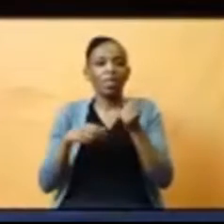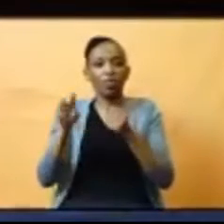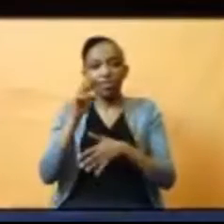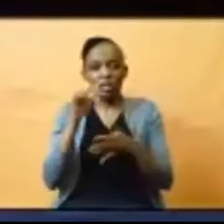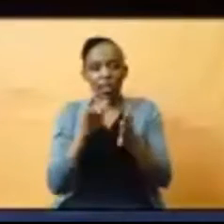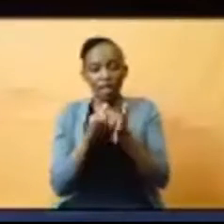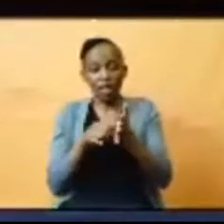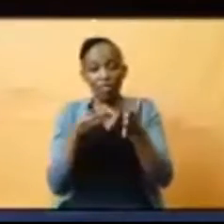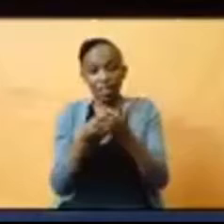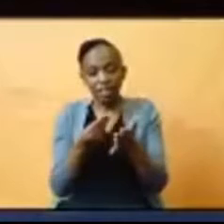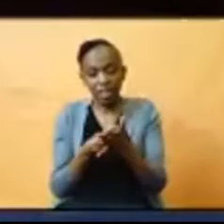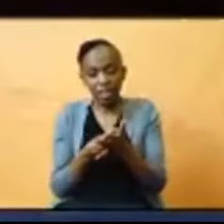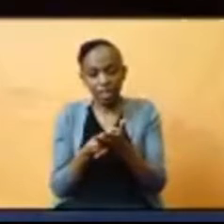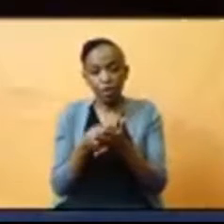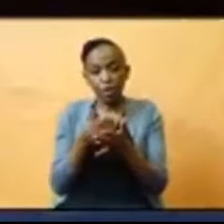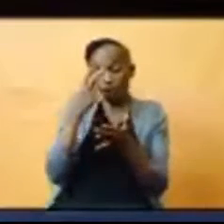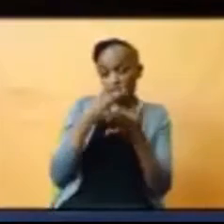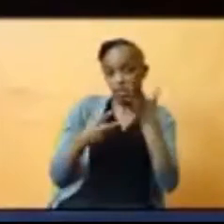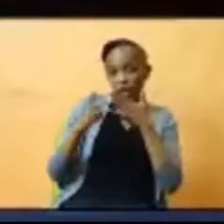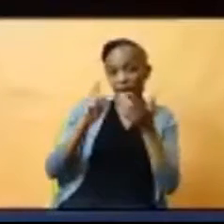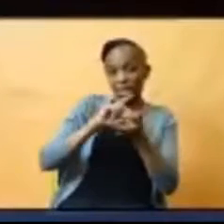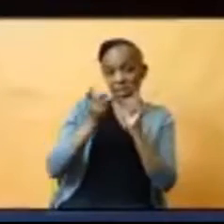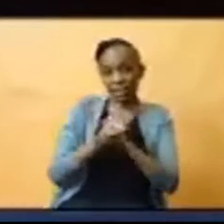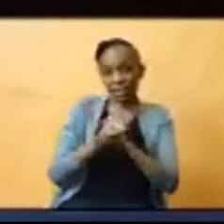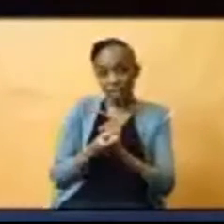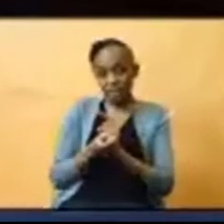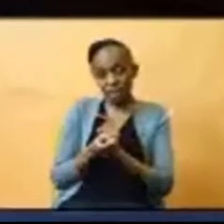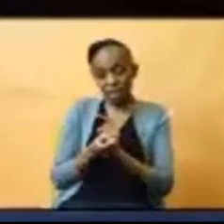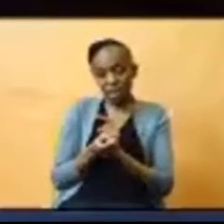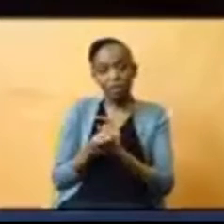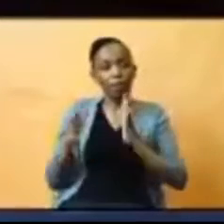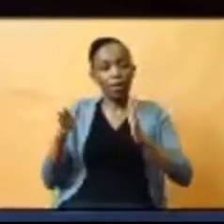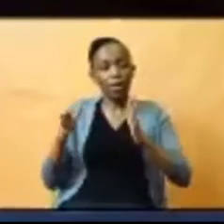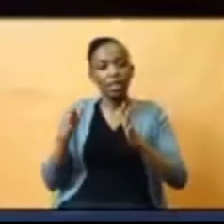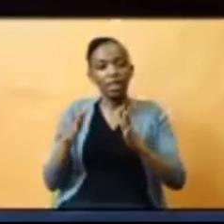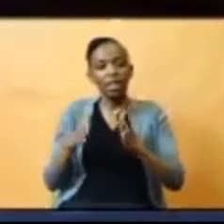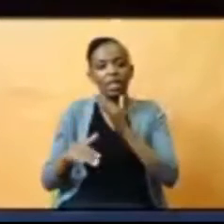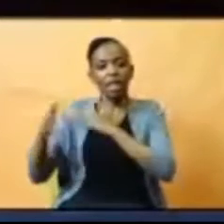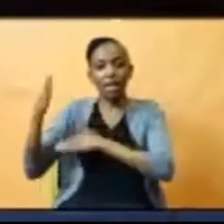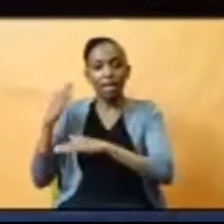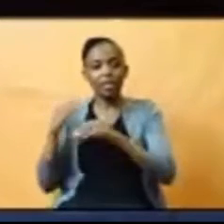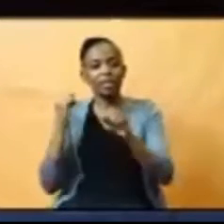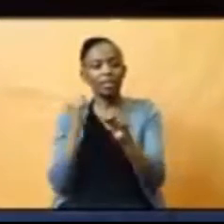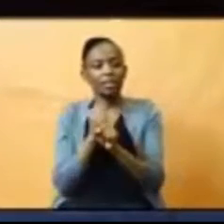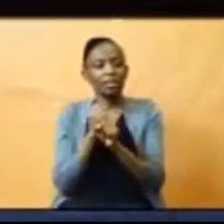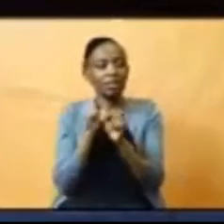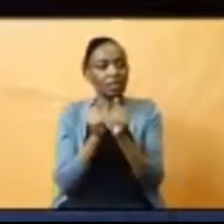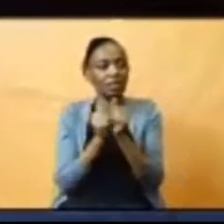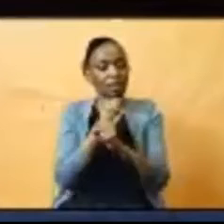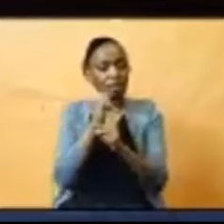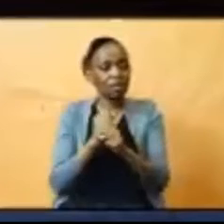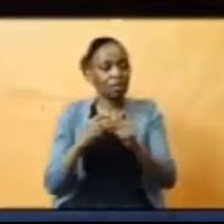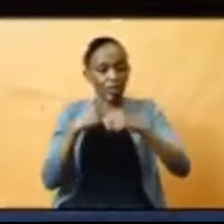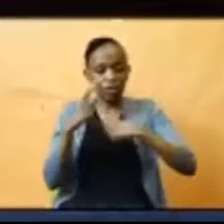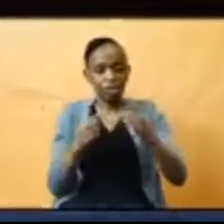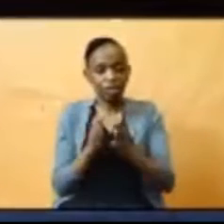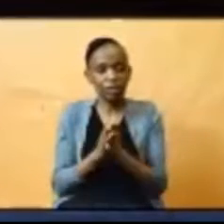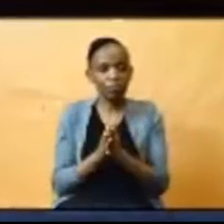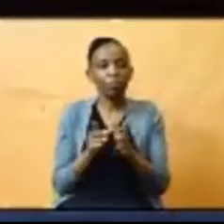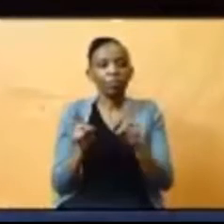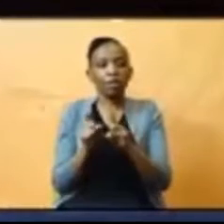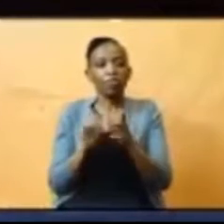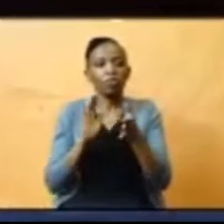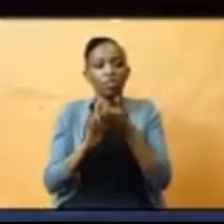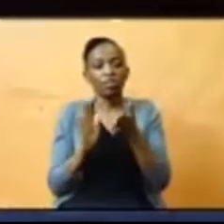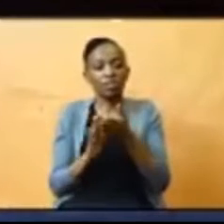that the finance landscape has changed drastically in the last decade or so, and it continues to do so at a really